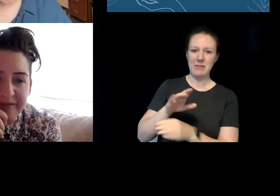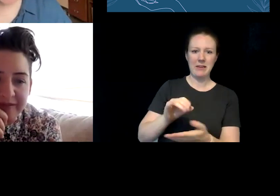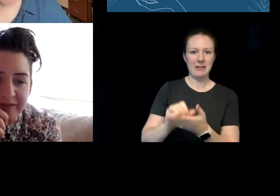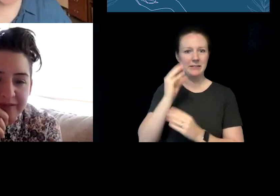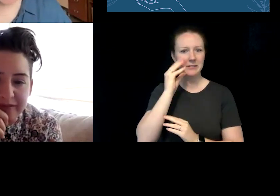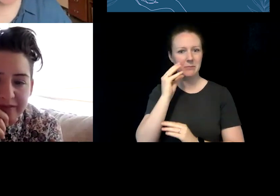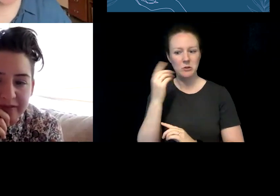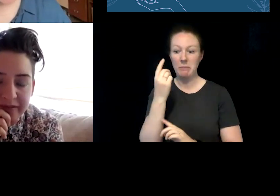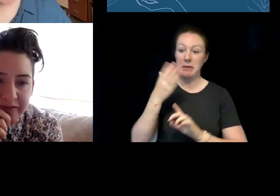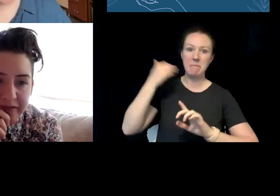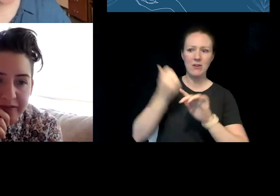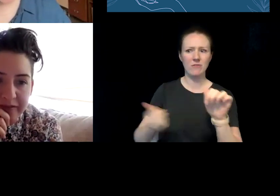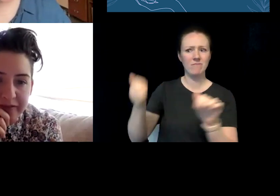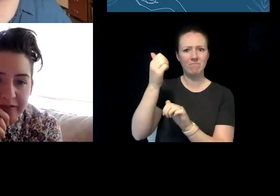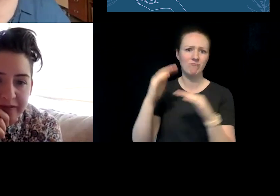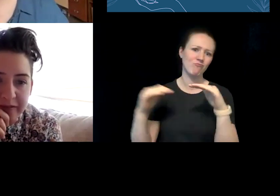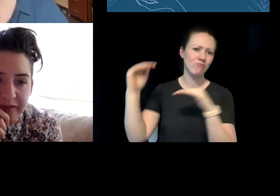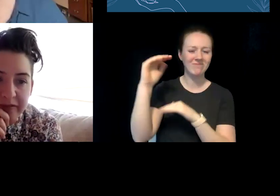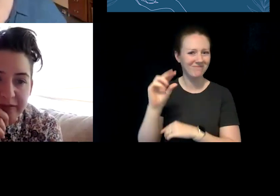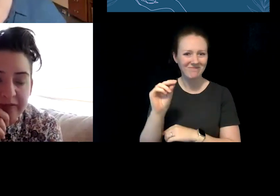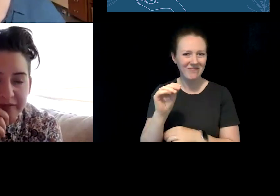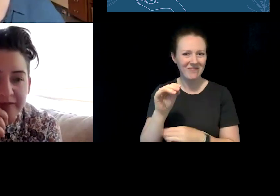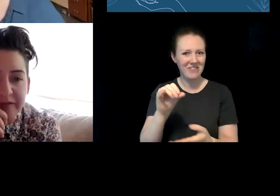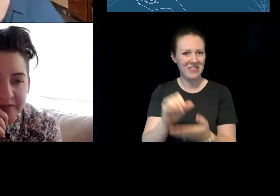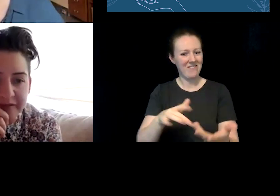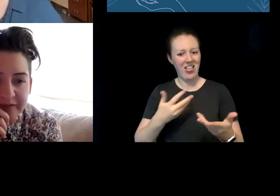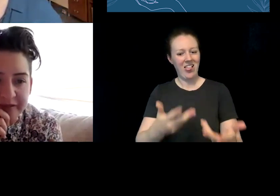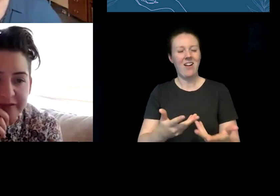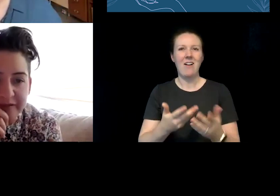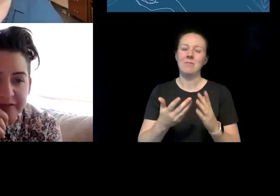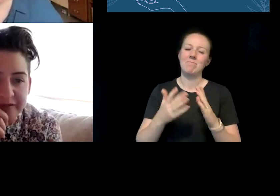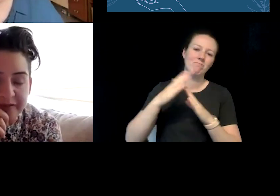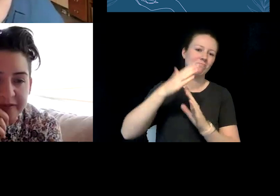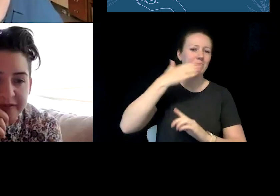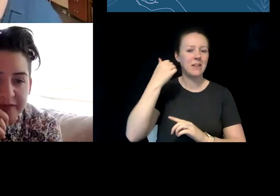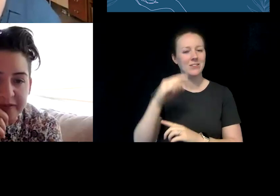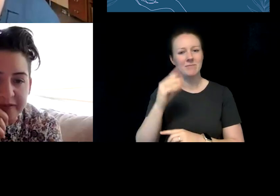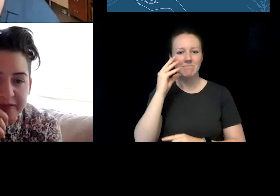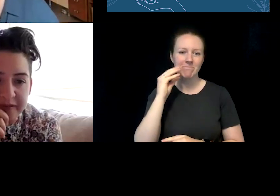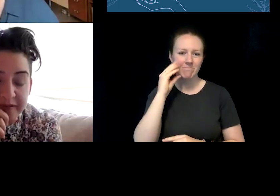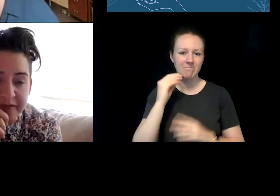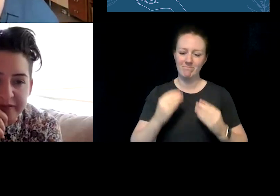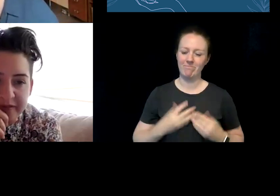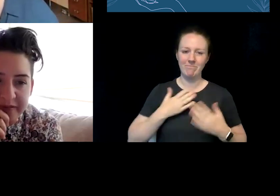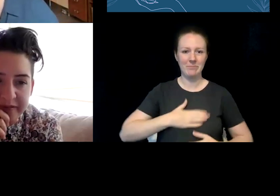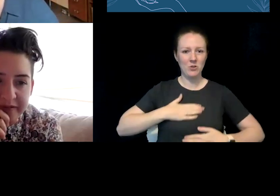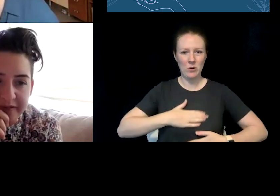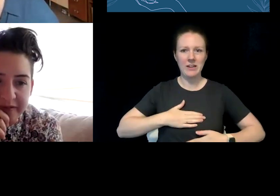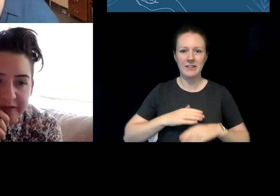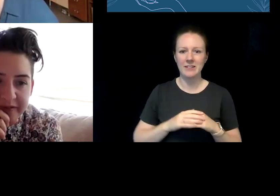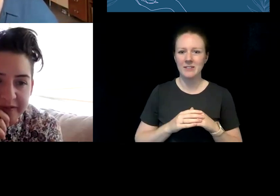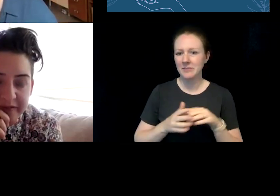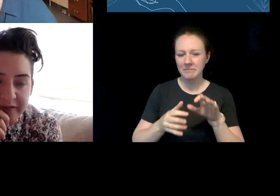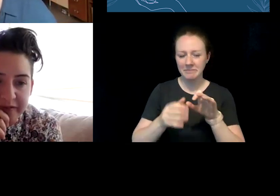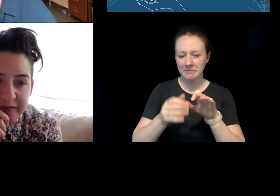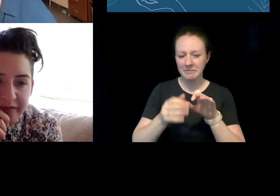me, they're incredibly inspiring and joy-filled moments that we get to experience as theater artists. And honestly, I think